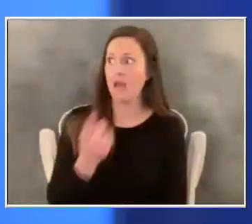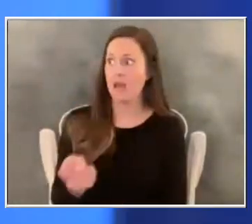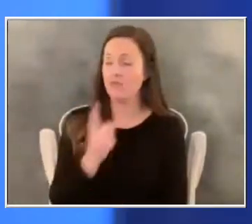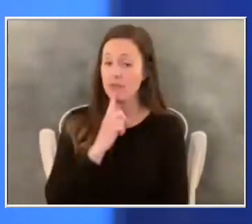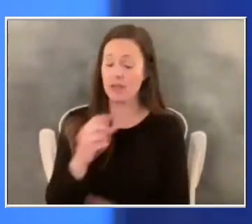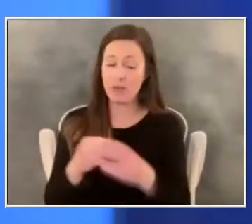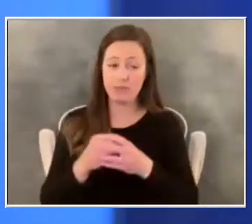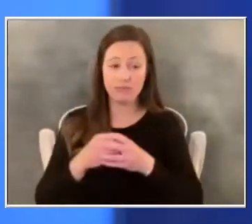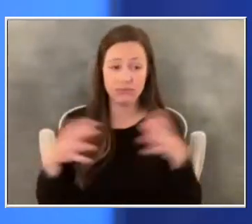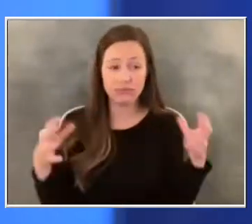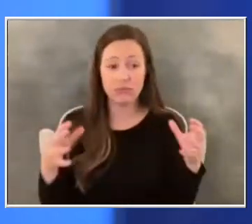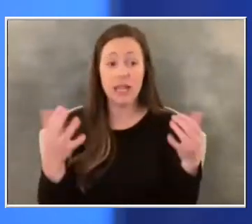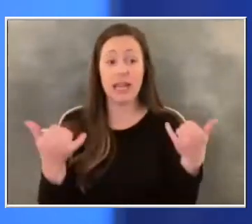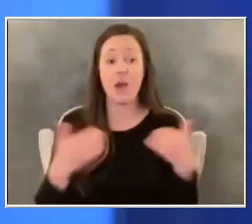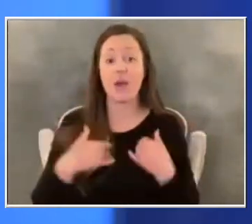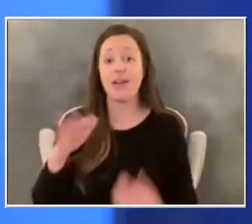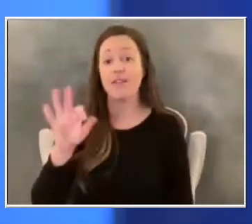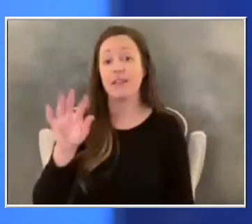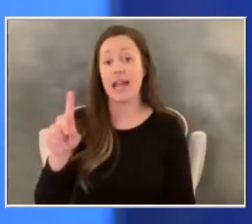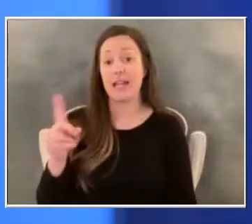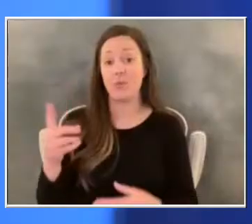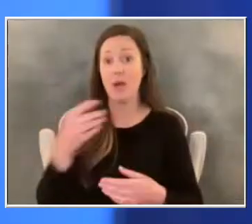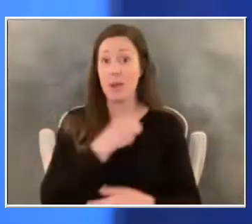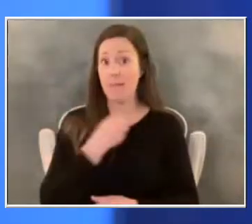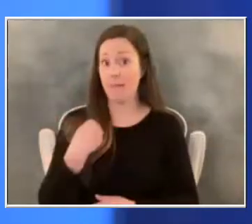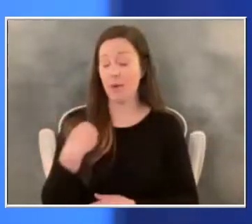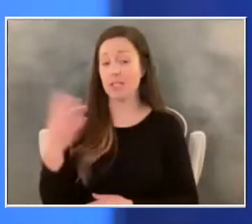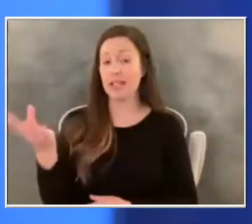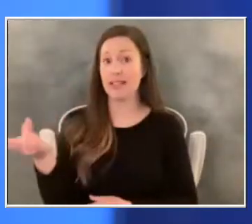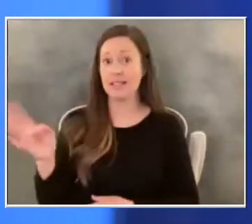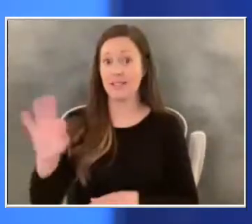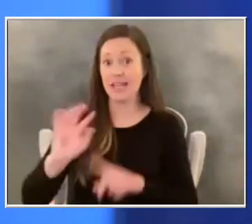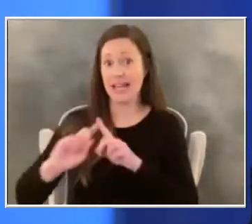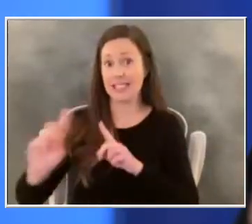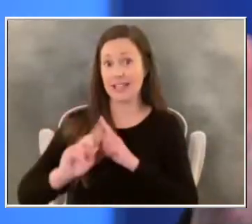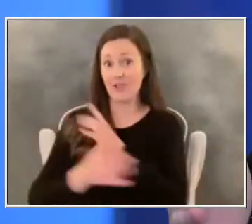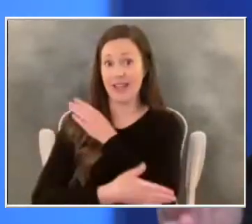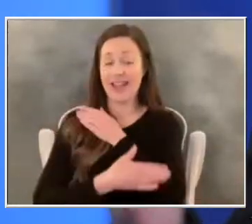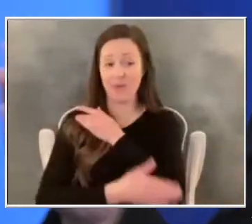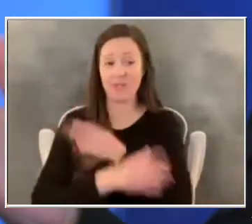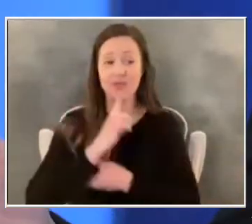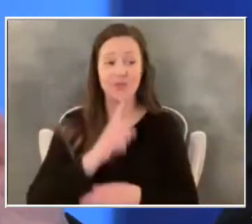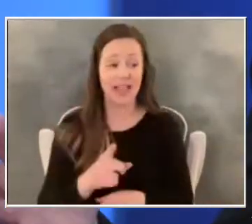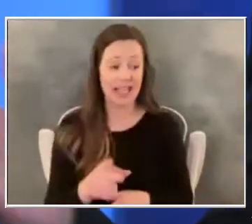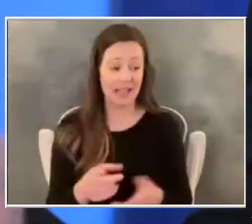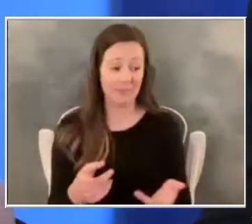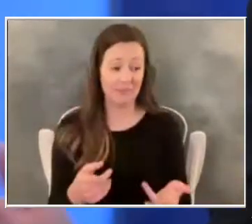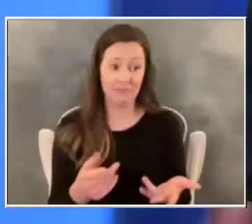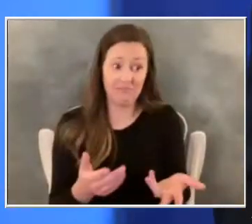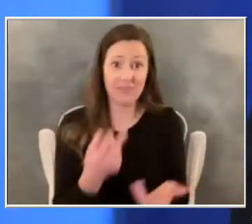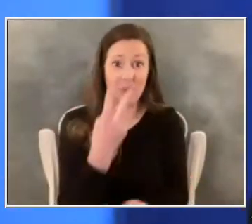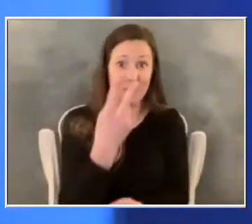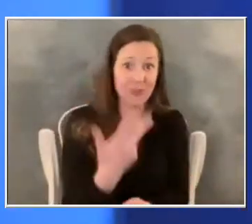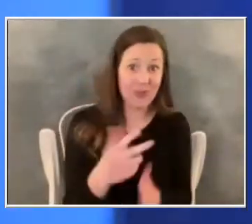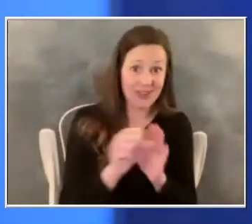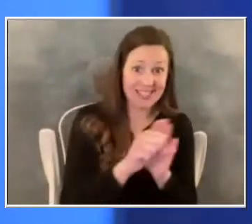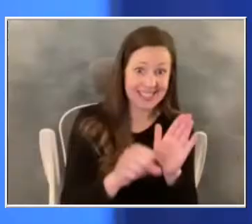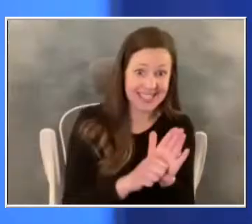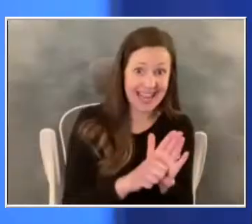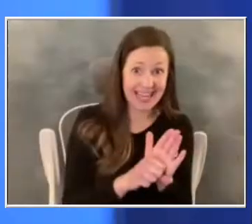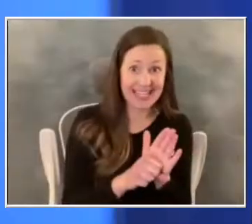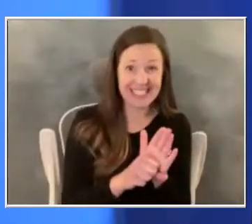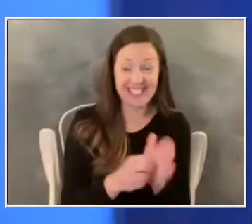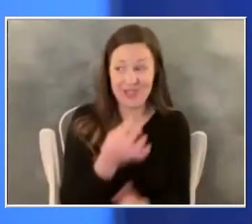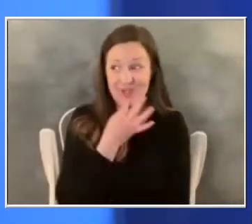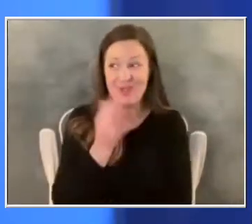have 91 members in those 79 counties. So we're passing 2/3 of the state and coming up against 3/4 of the